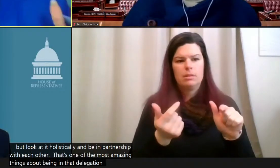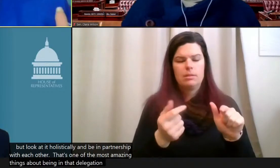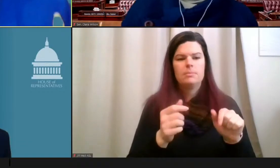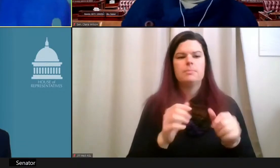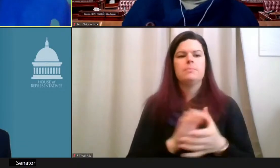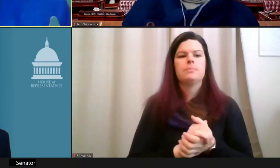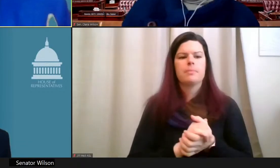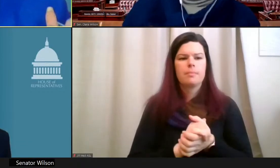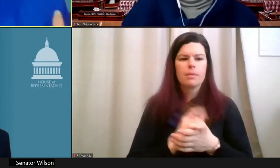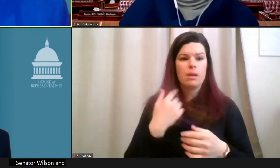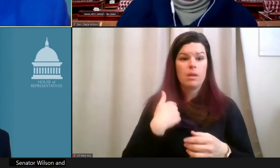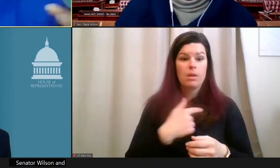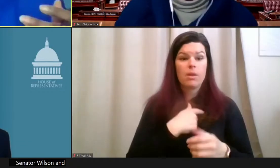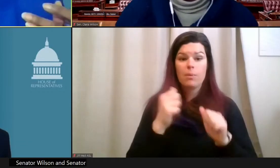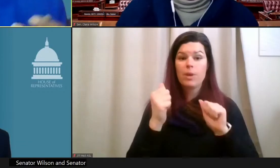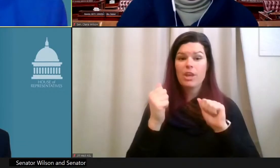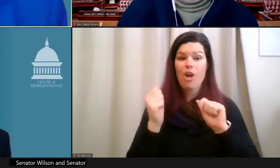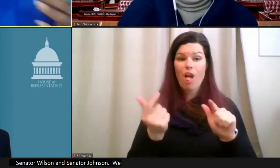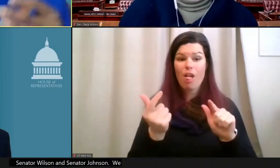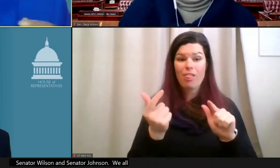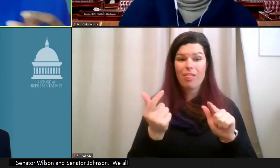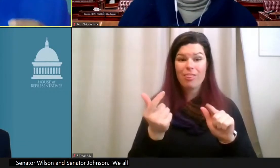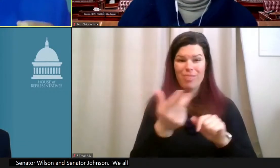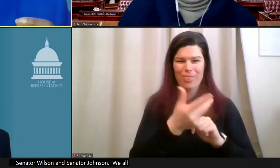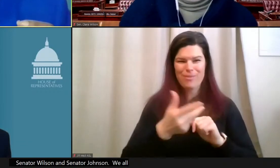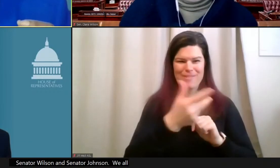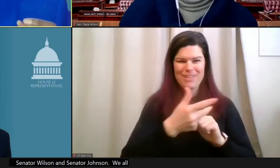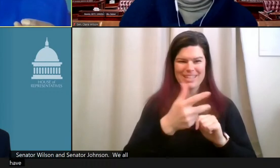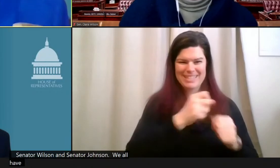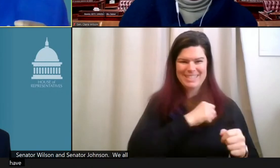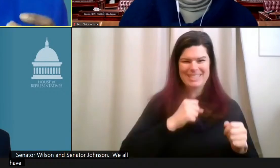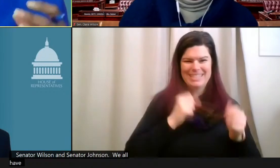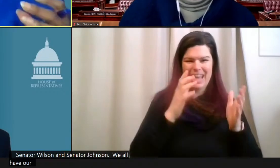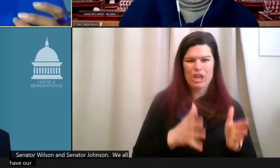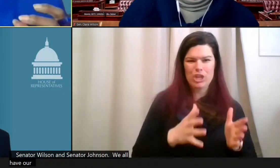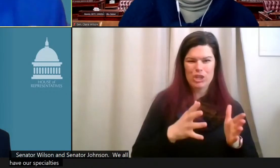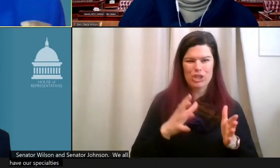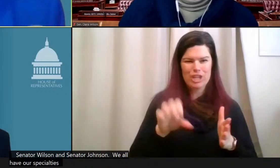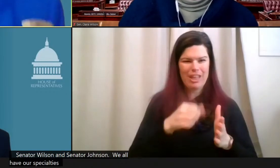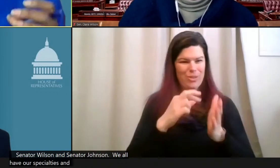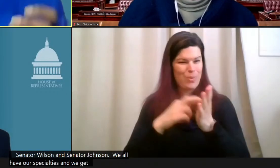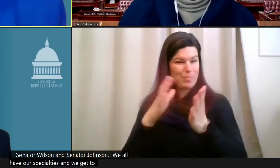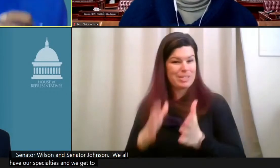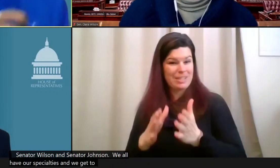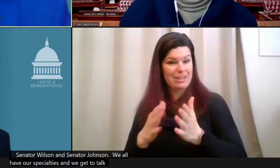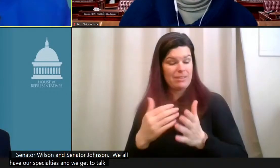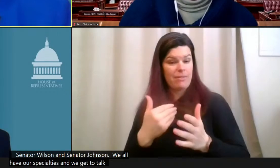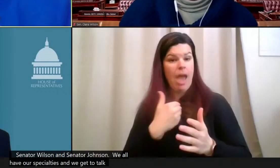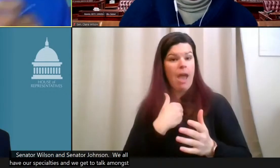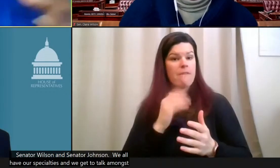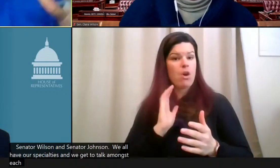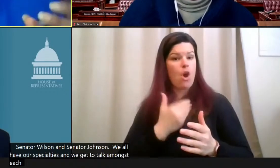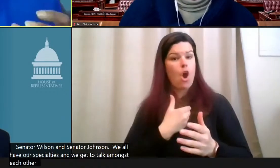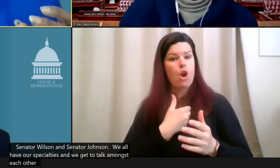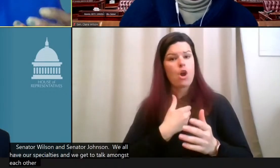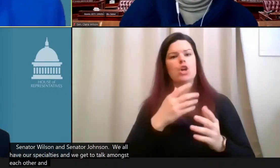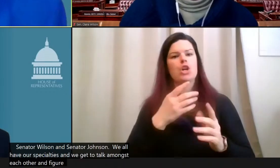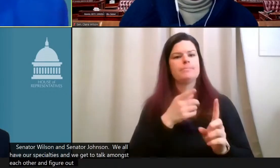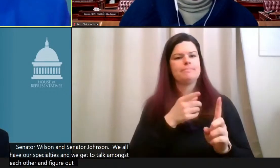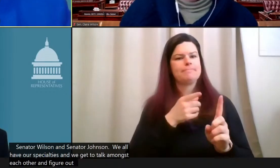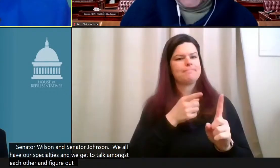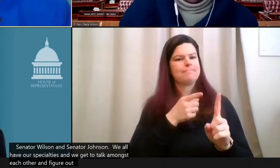We all have our specialties and we get to talk amongst each other and figure out, okay, what unintended